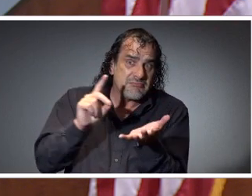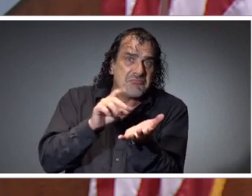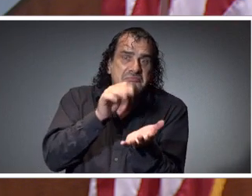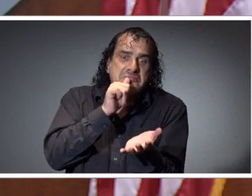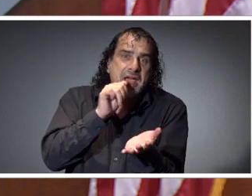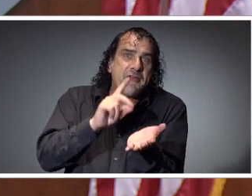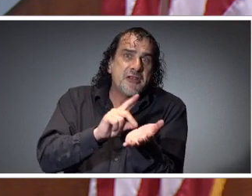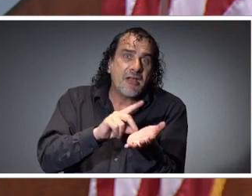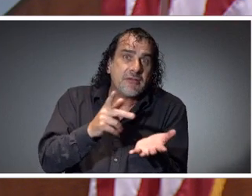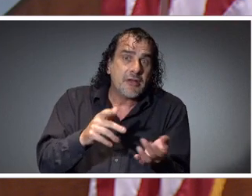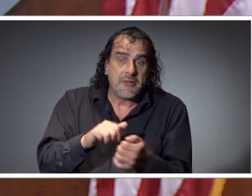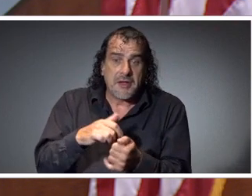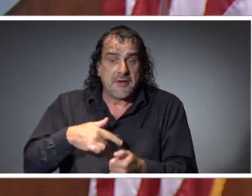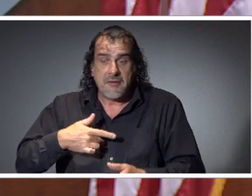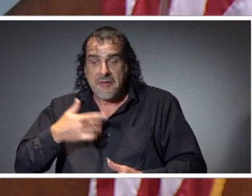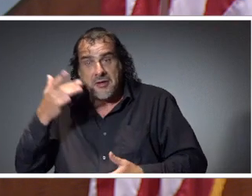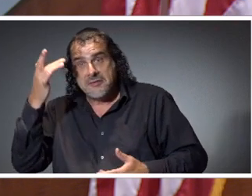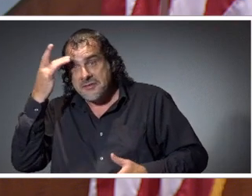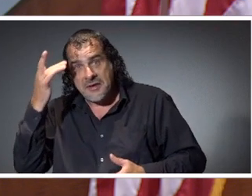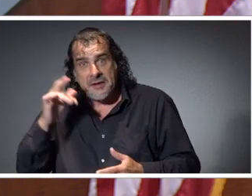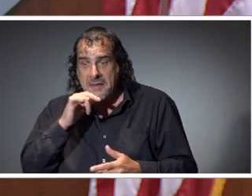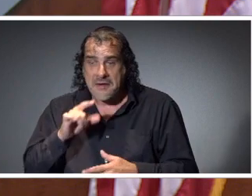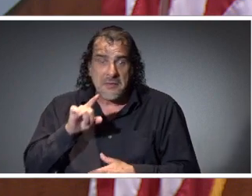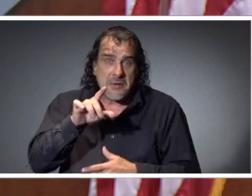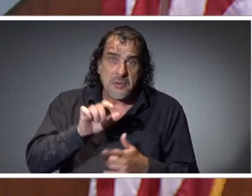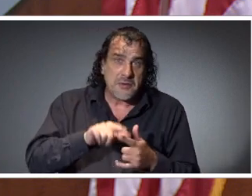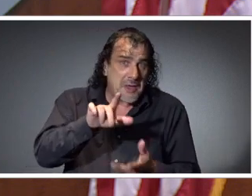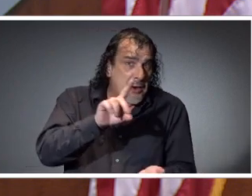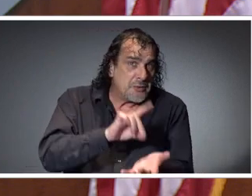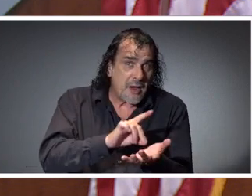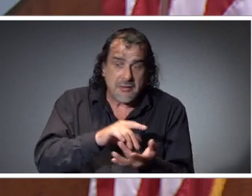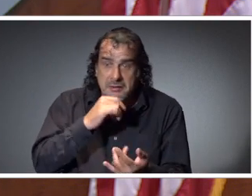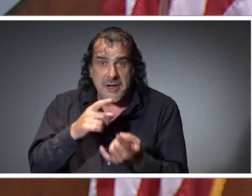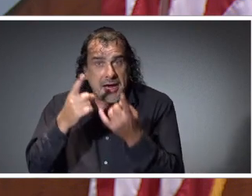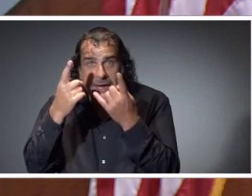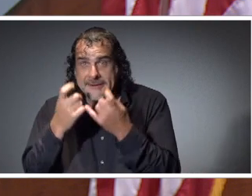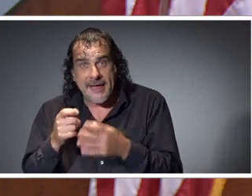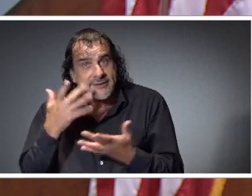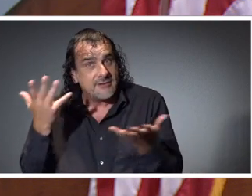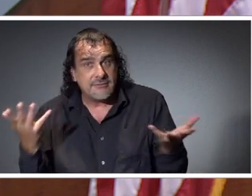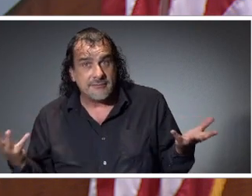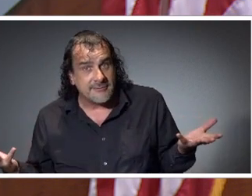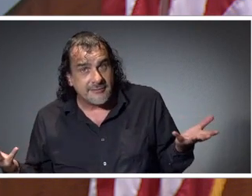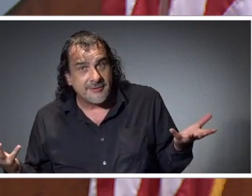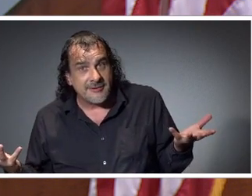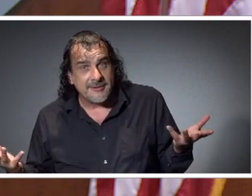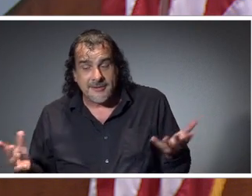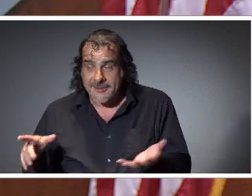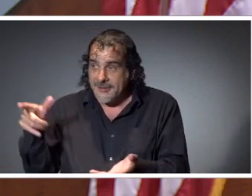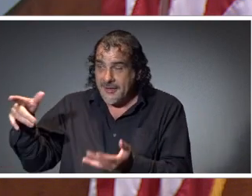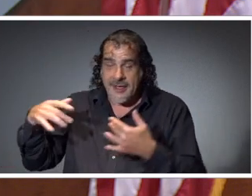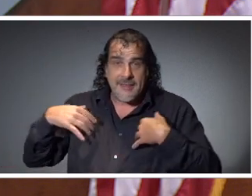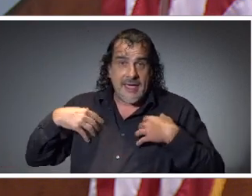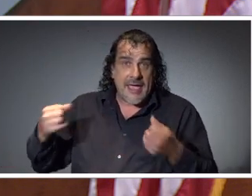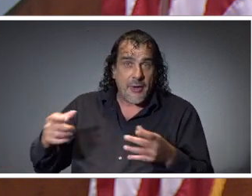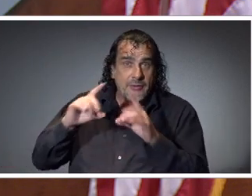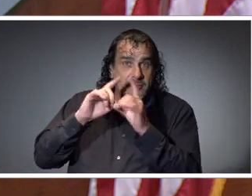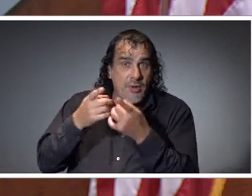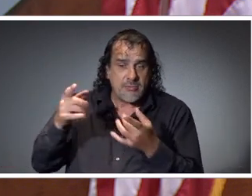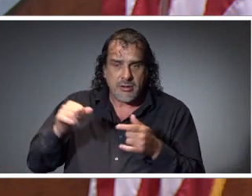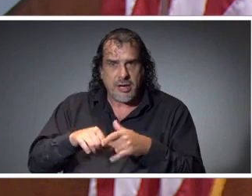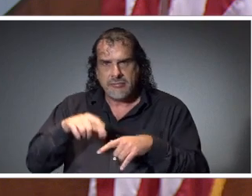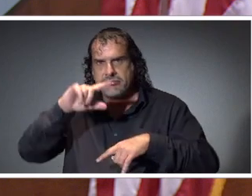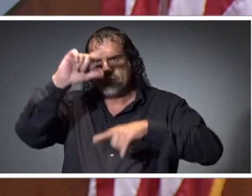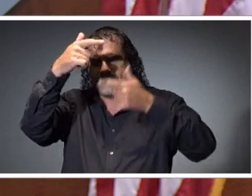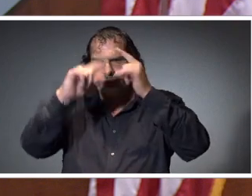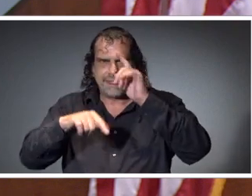feeling sick, they're not going to their local doctor, they're not getting tested. Obviously, the state health lab is doing a lot of random tests.